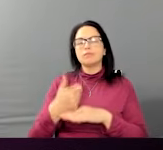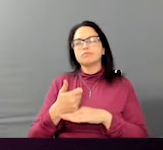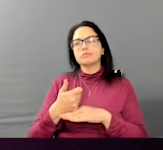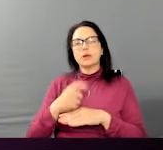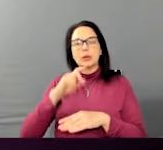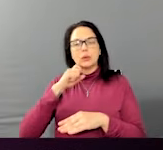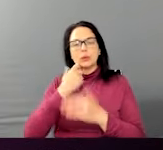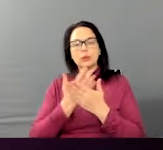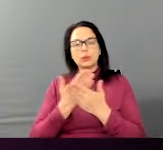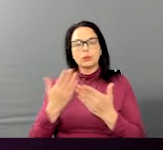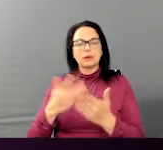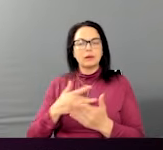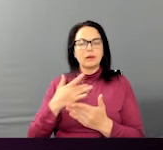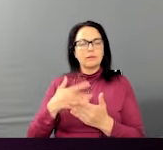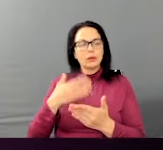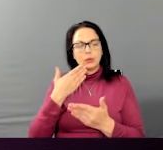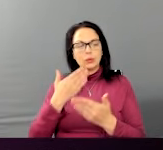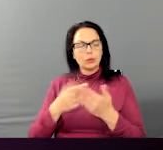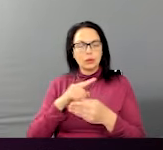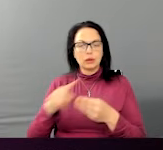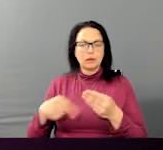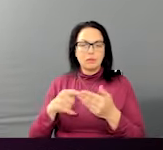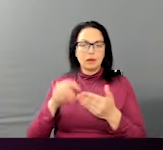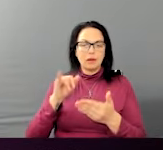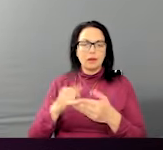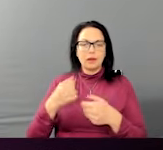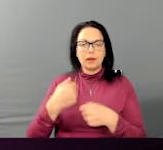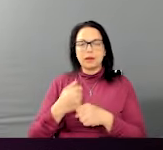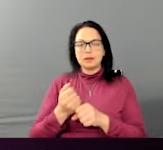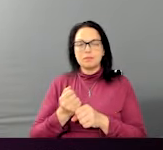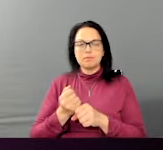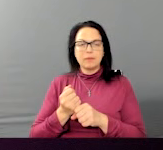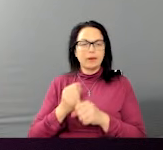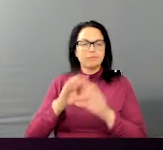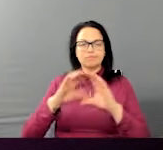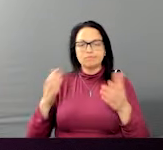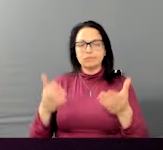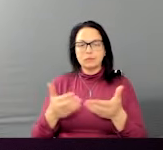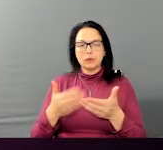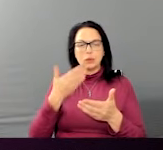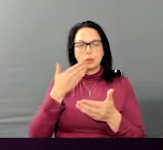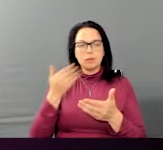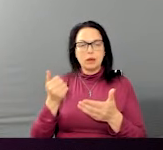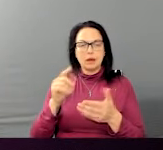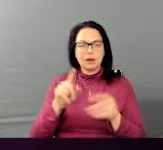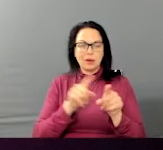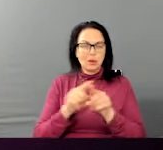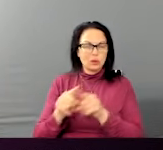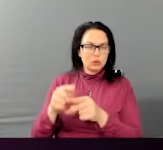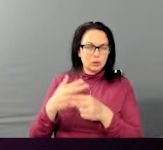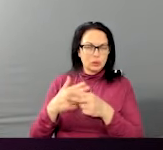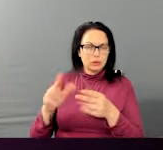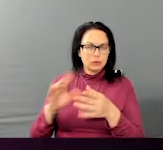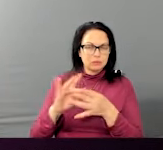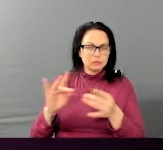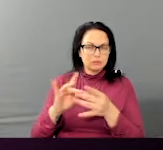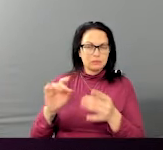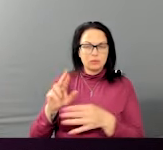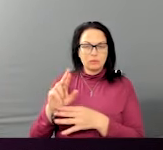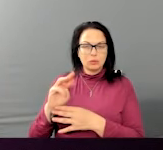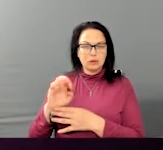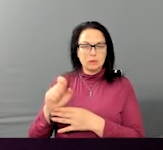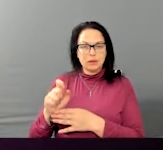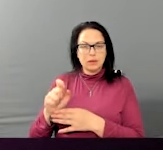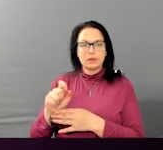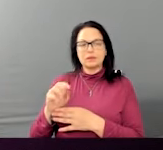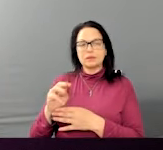really good about it and just make the world better. So I want to just really quickly mention RemixConf, May 25th, and it's